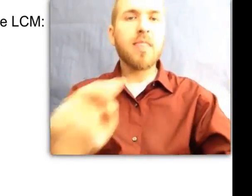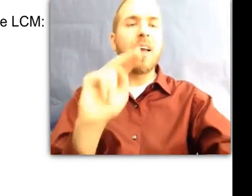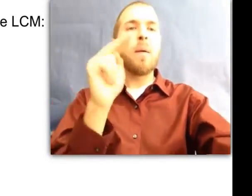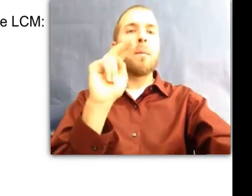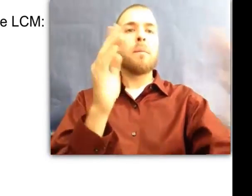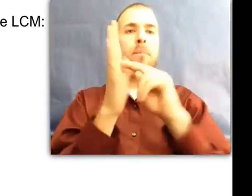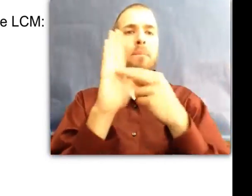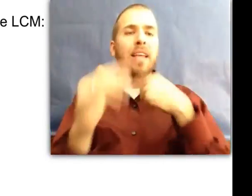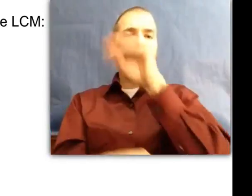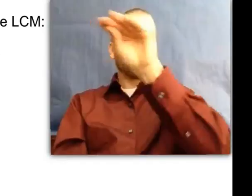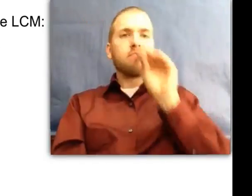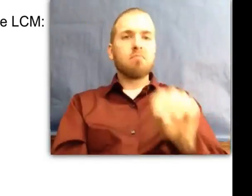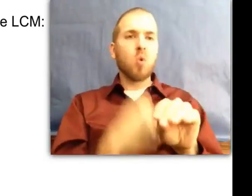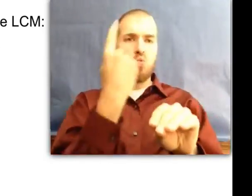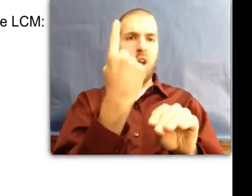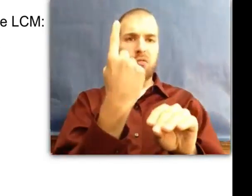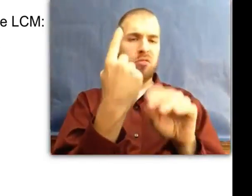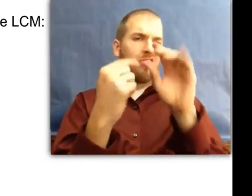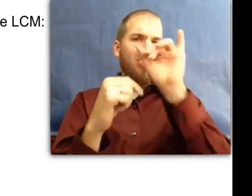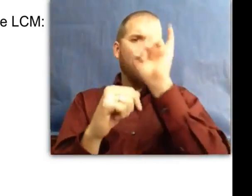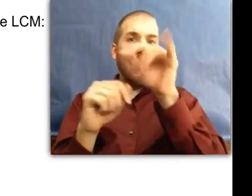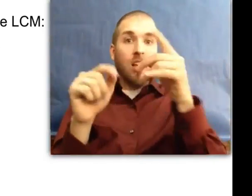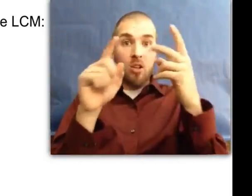14 have a factor of 2.